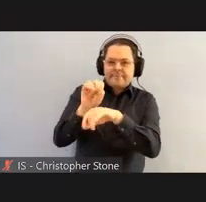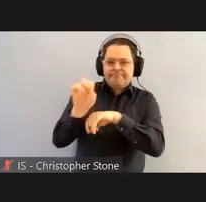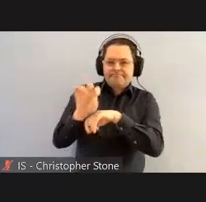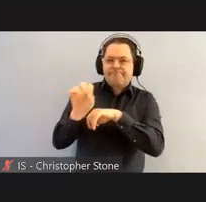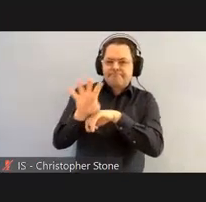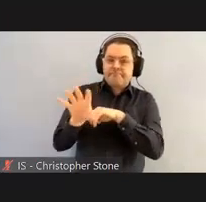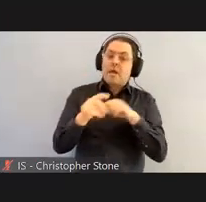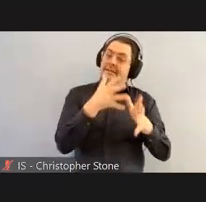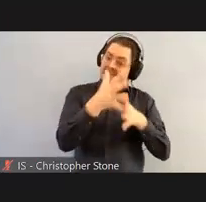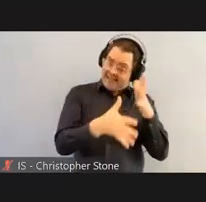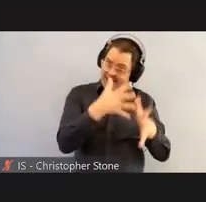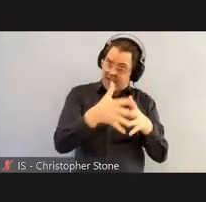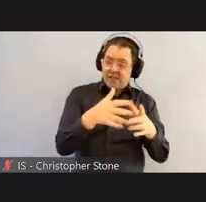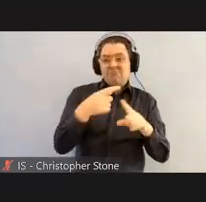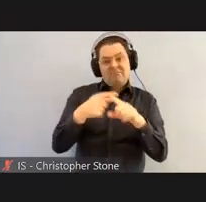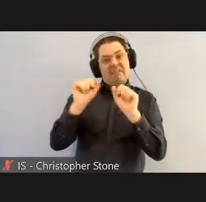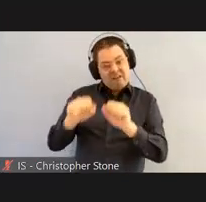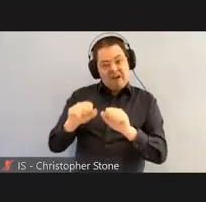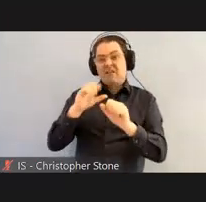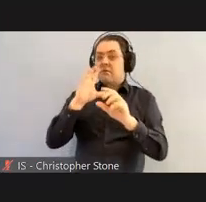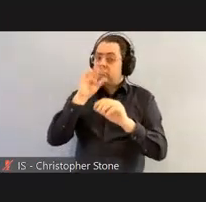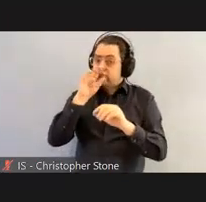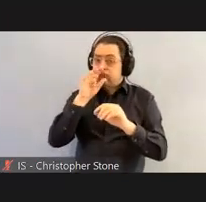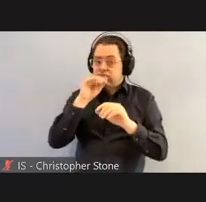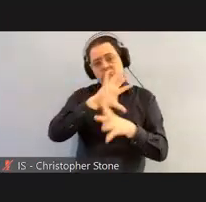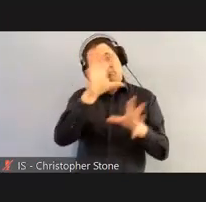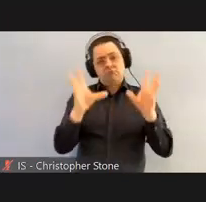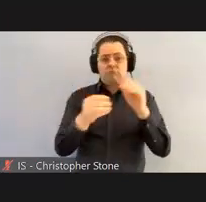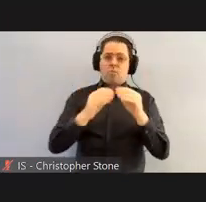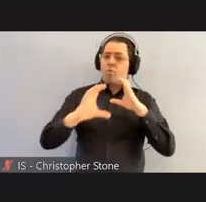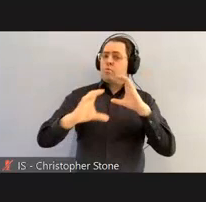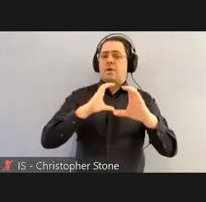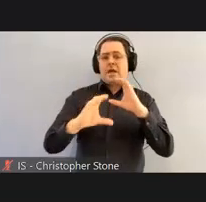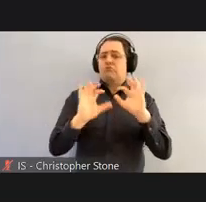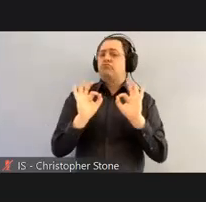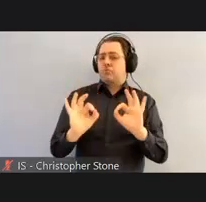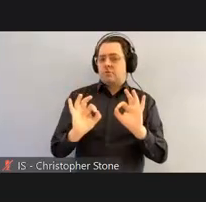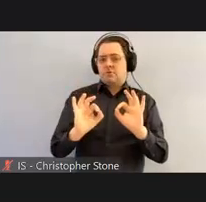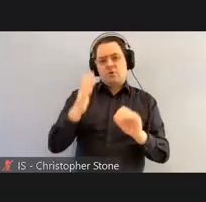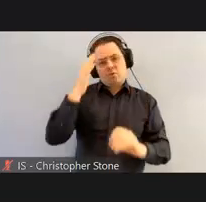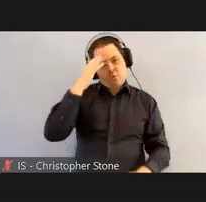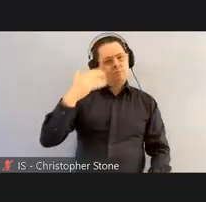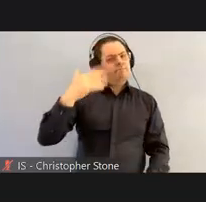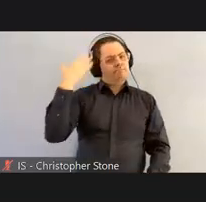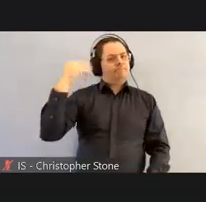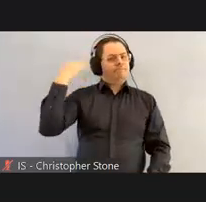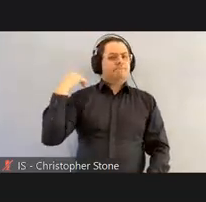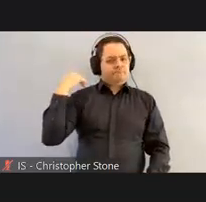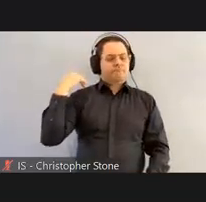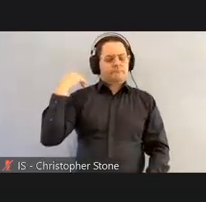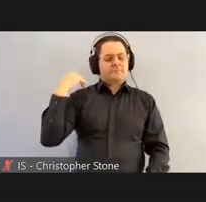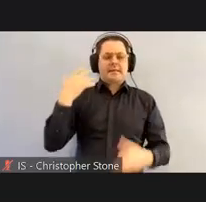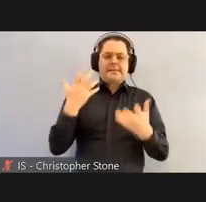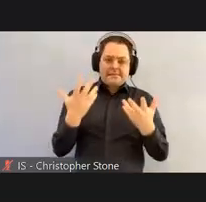the parents to use total communication. In the past, where we are coming from, we heard that